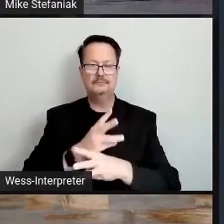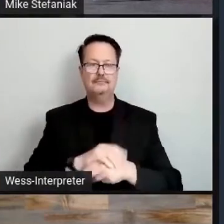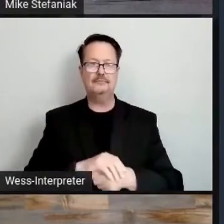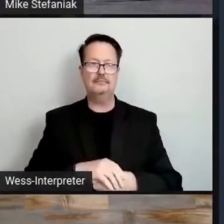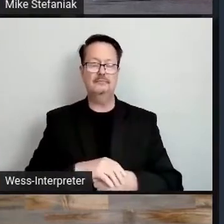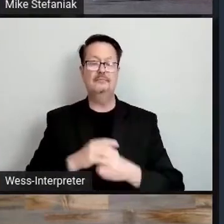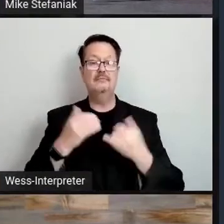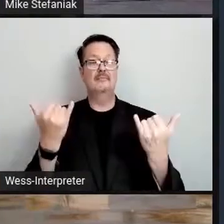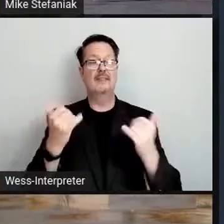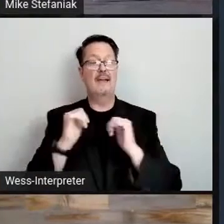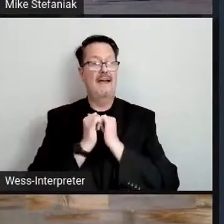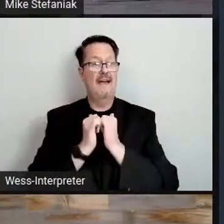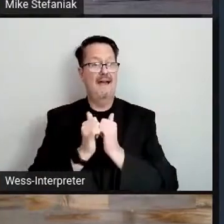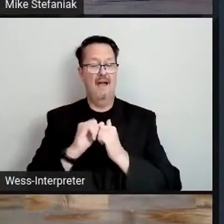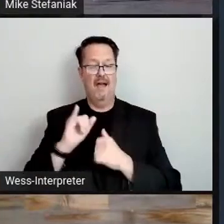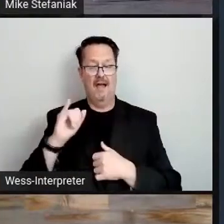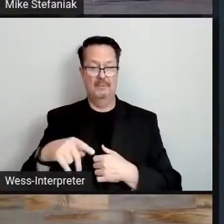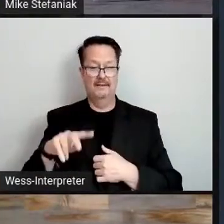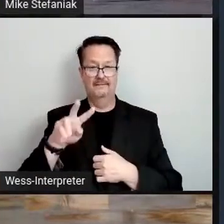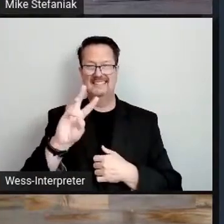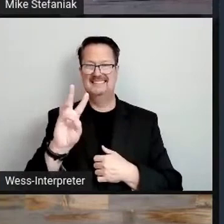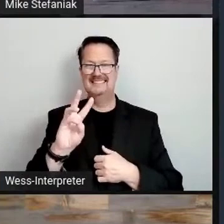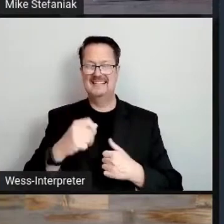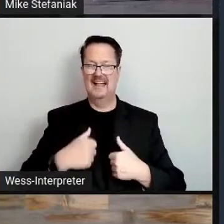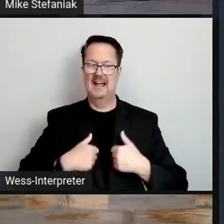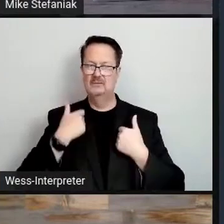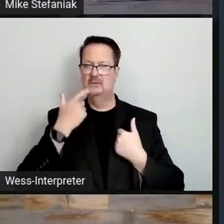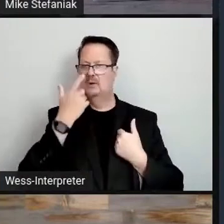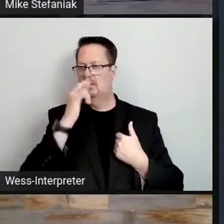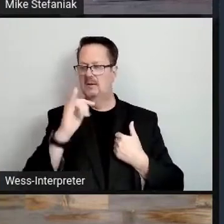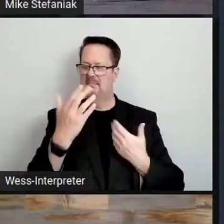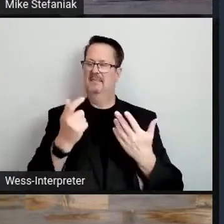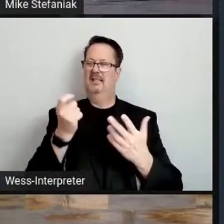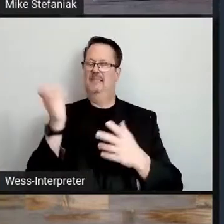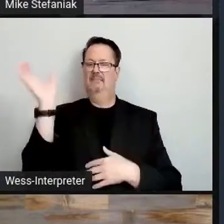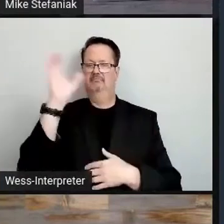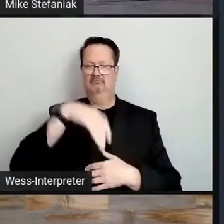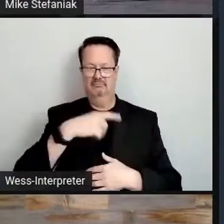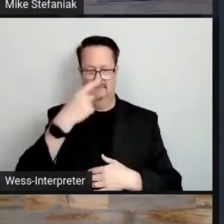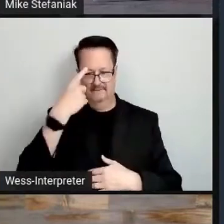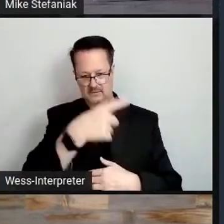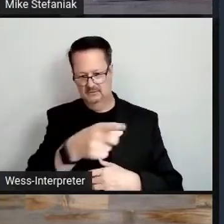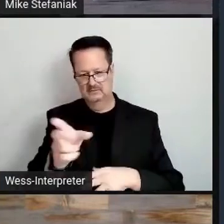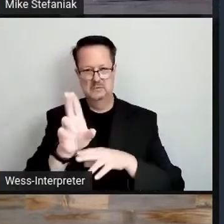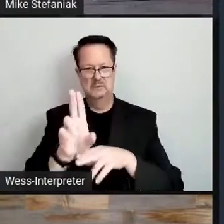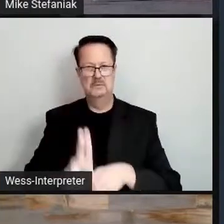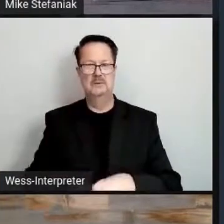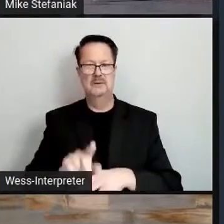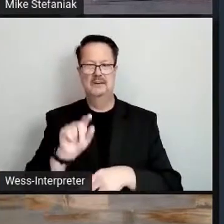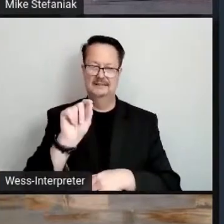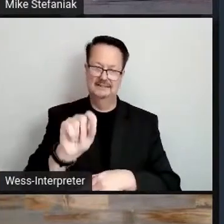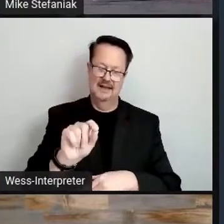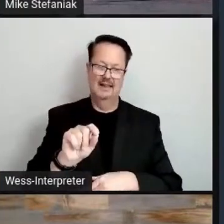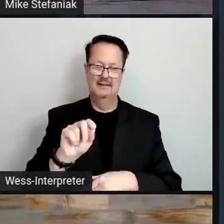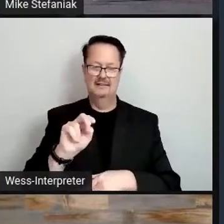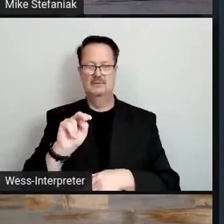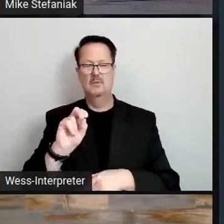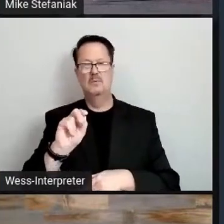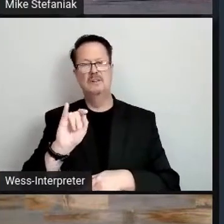Now, how an IPv6 address looks may be a little foreign to some of you used to the dotted notation of